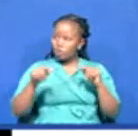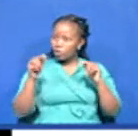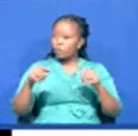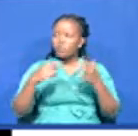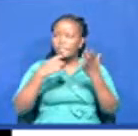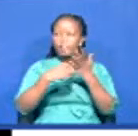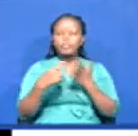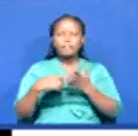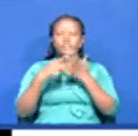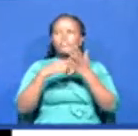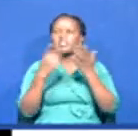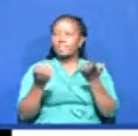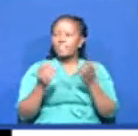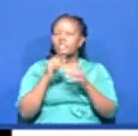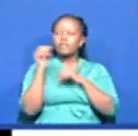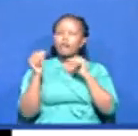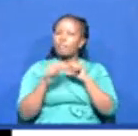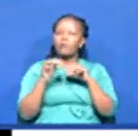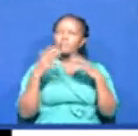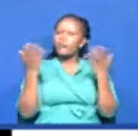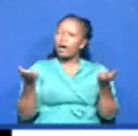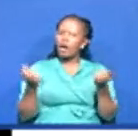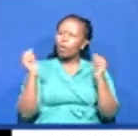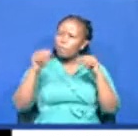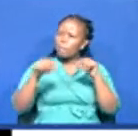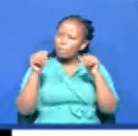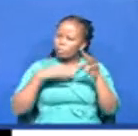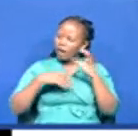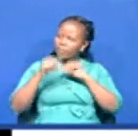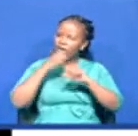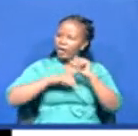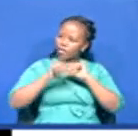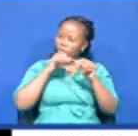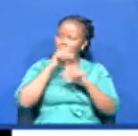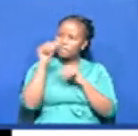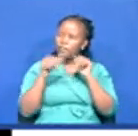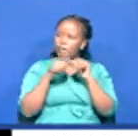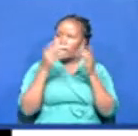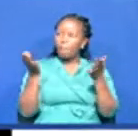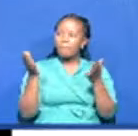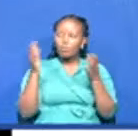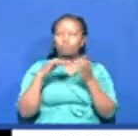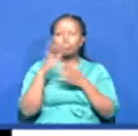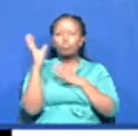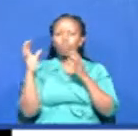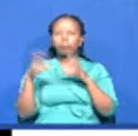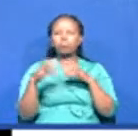can we take the learnings of that action of the multi-agency and make it friendly?